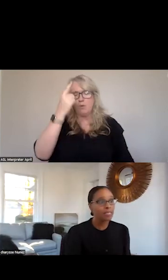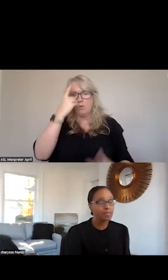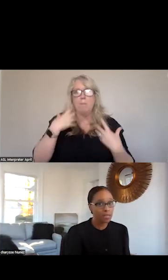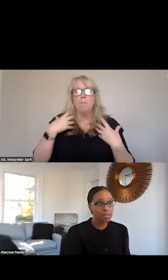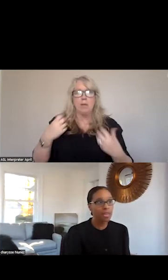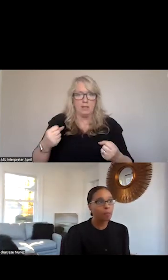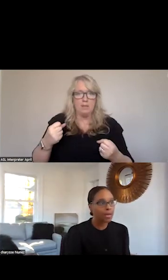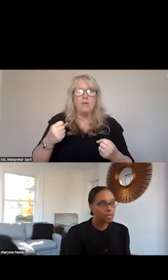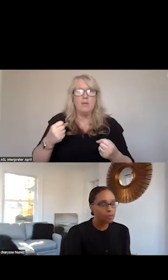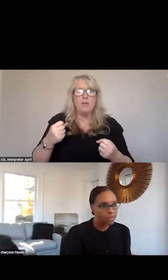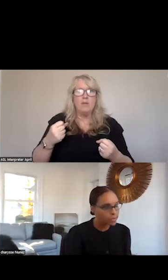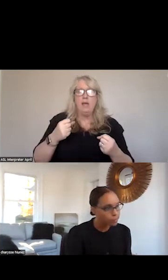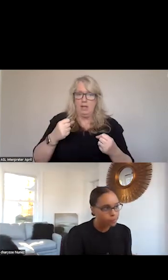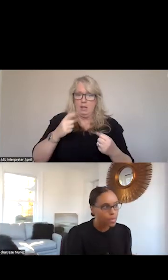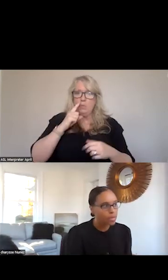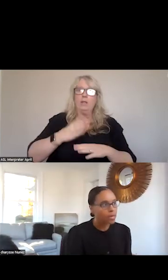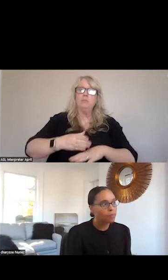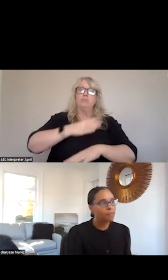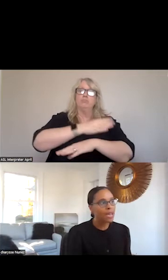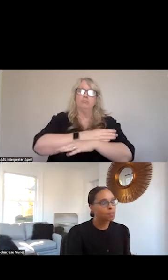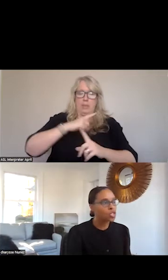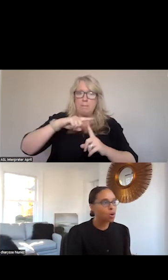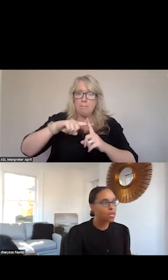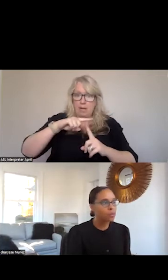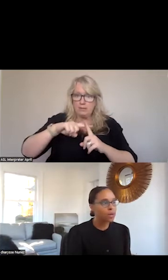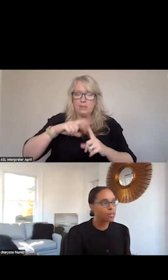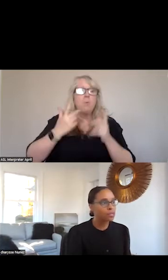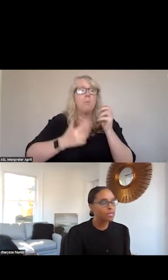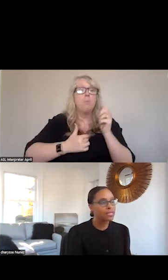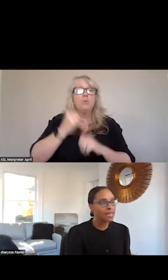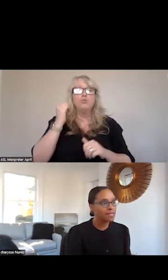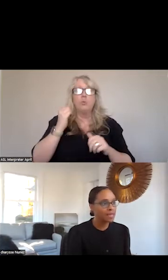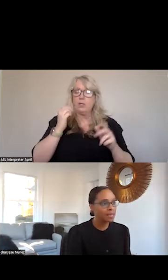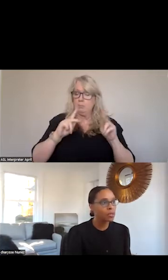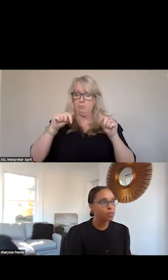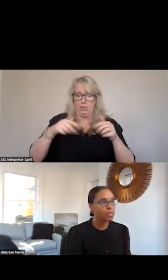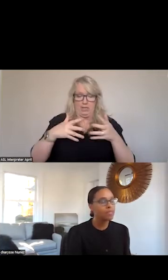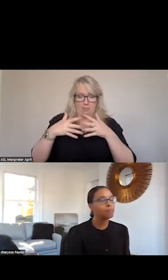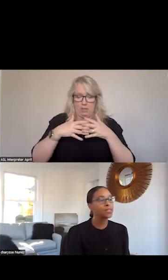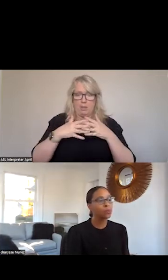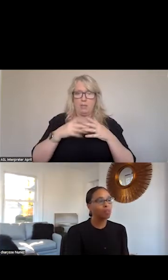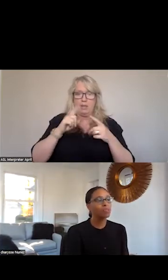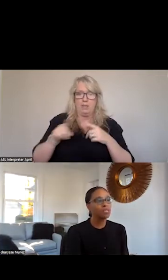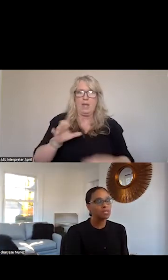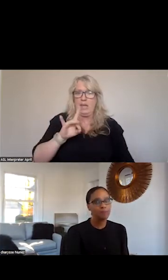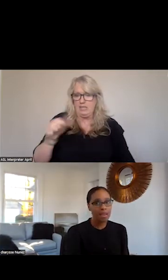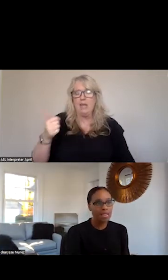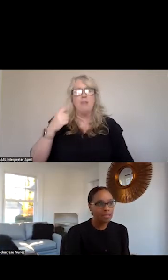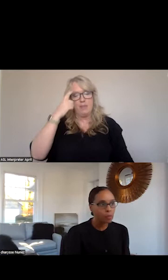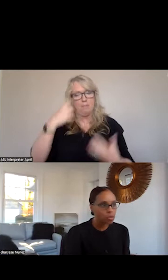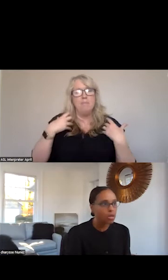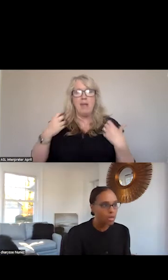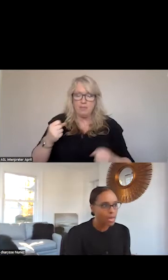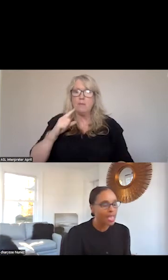gained significant and positive momentum. The vast majority of Americans, that's 8 in 10, agree that mental health is in fact